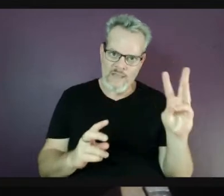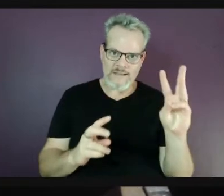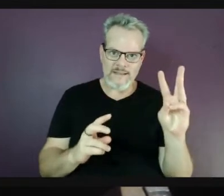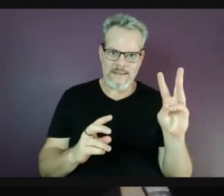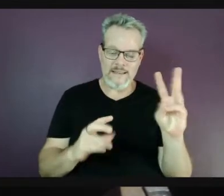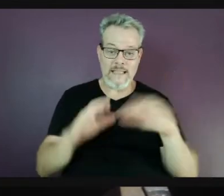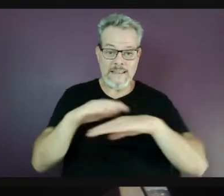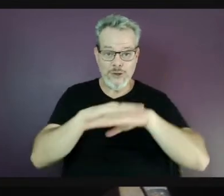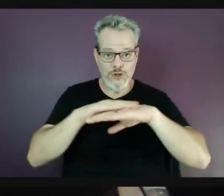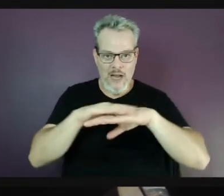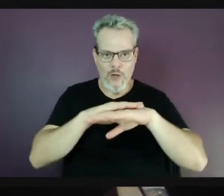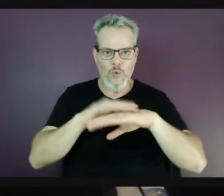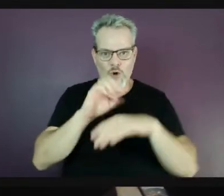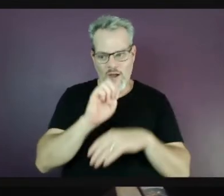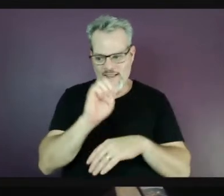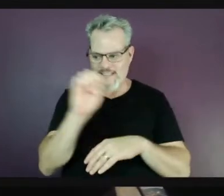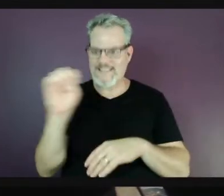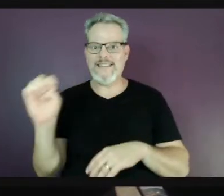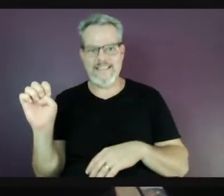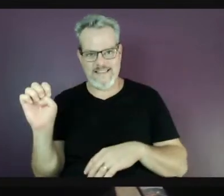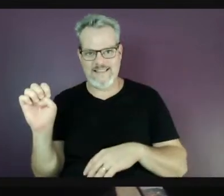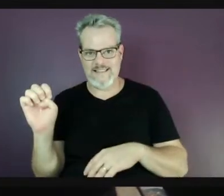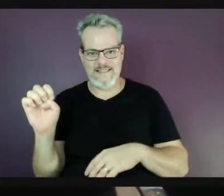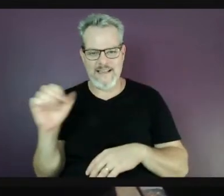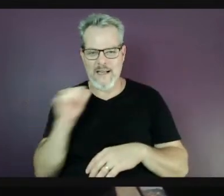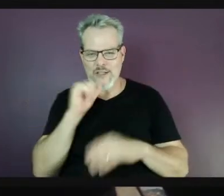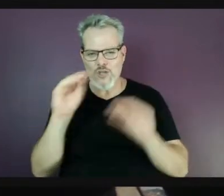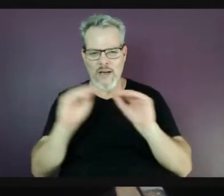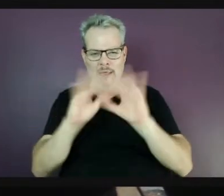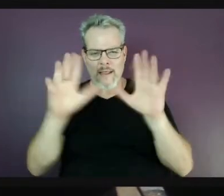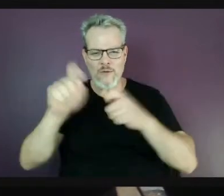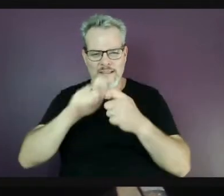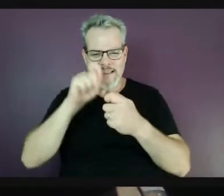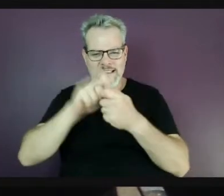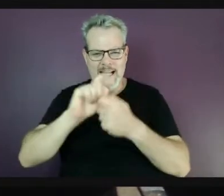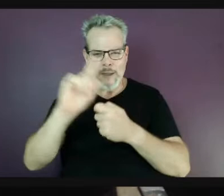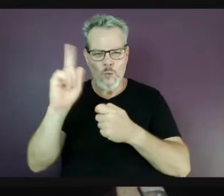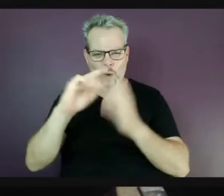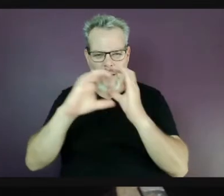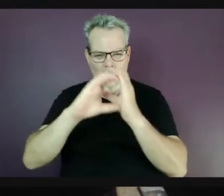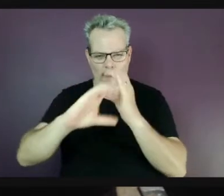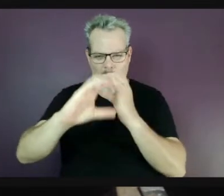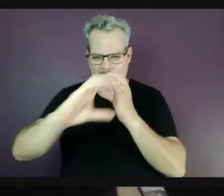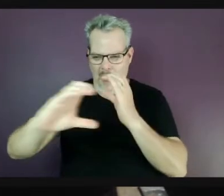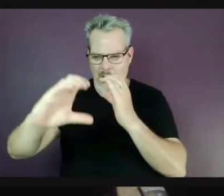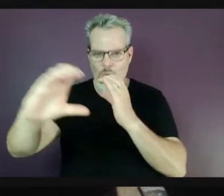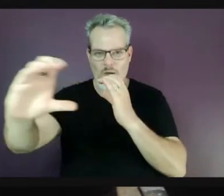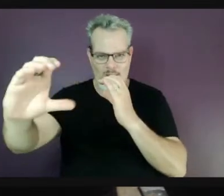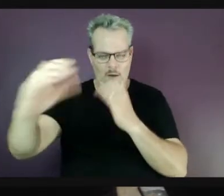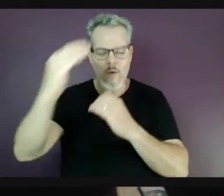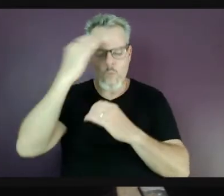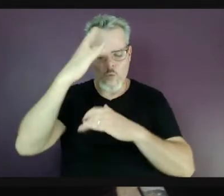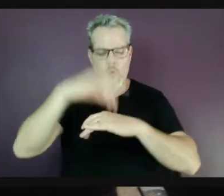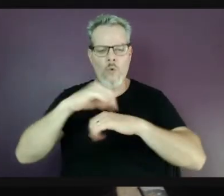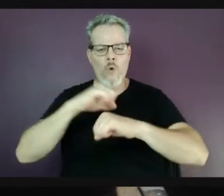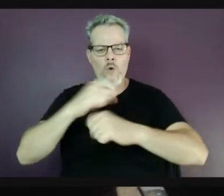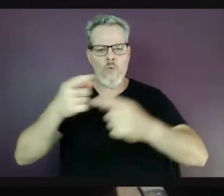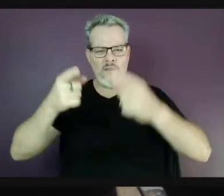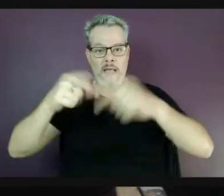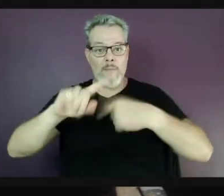the east. And it's not quite clear exactly where the magma pathway is. We know that earthquakes happen where rocks